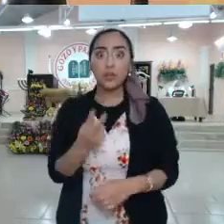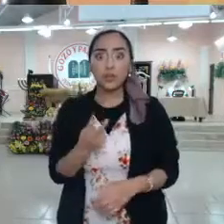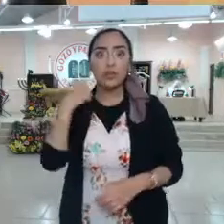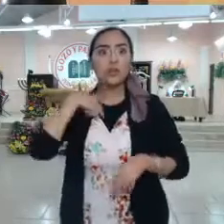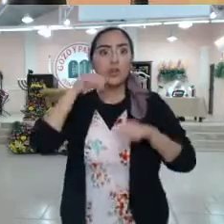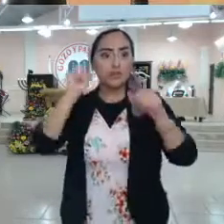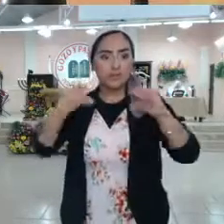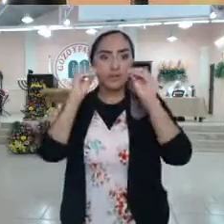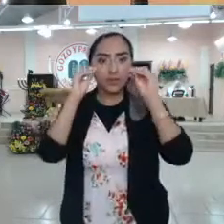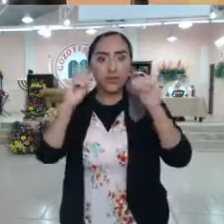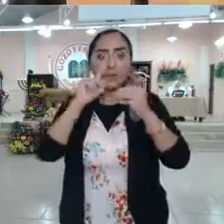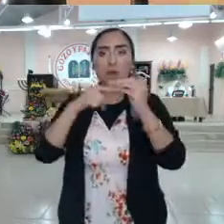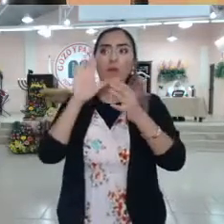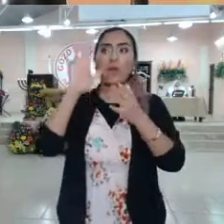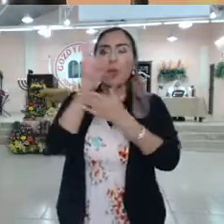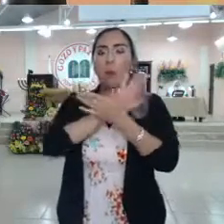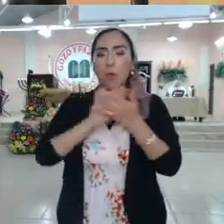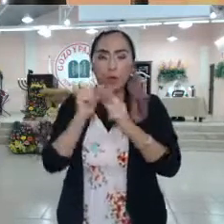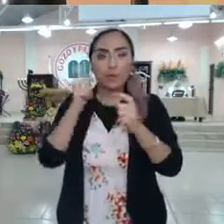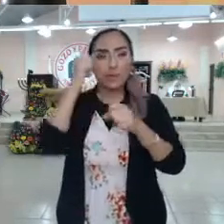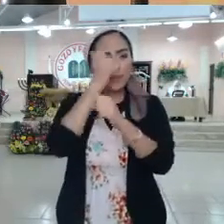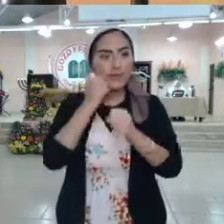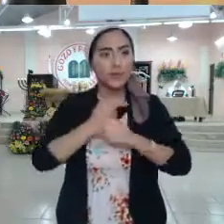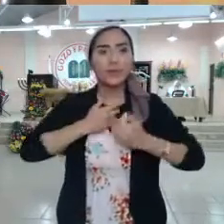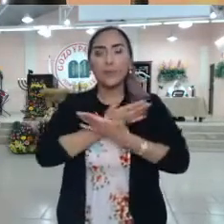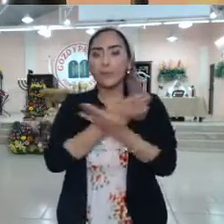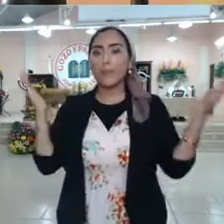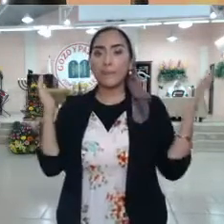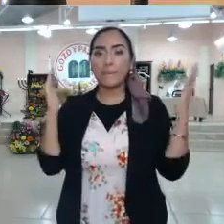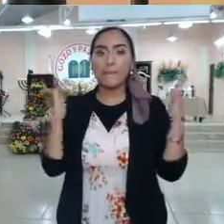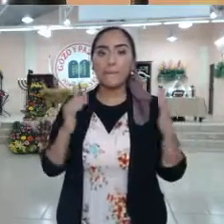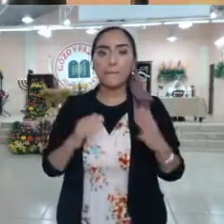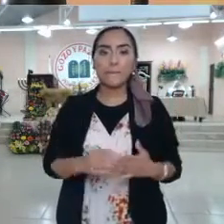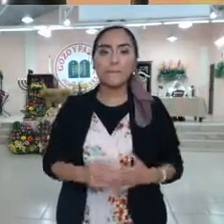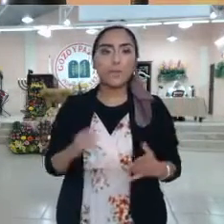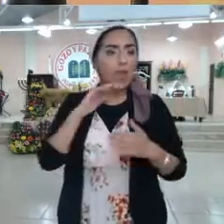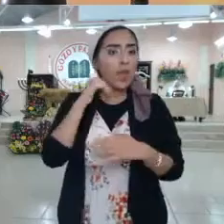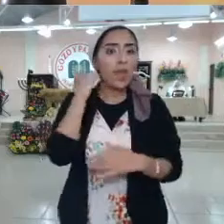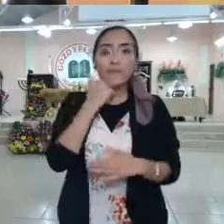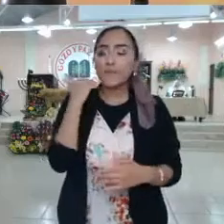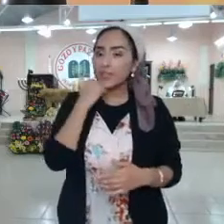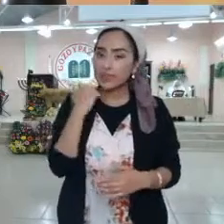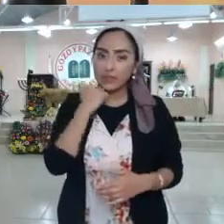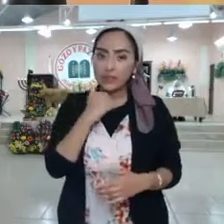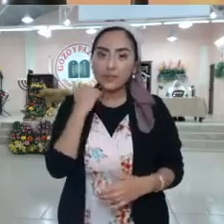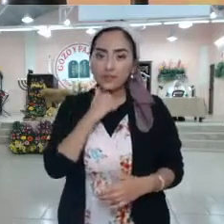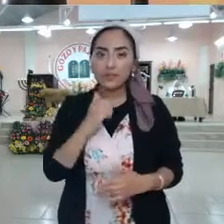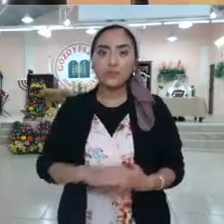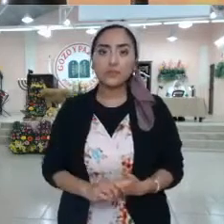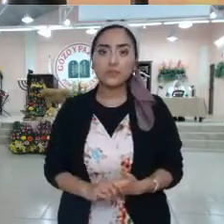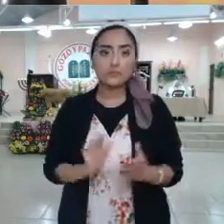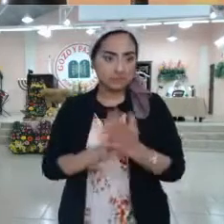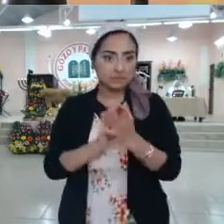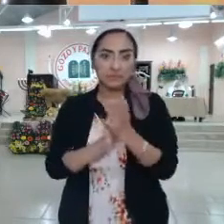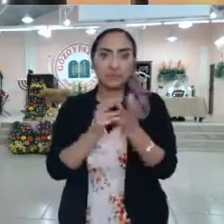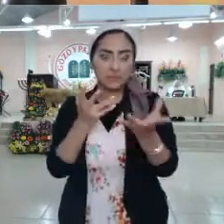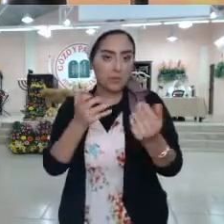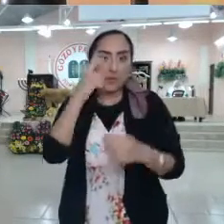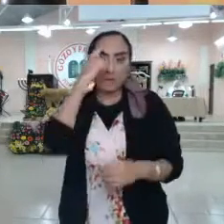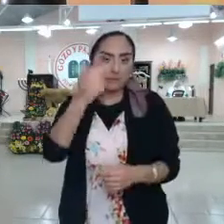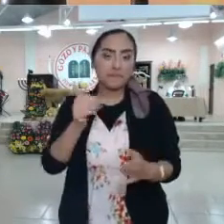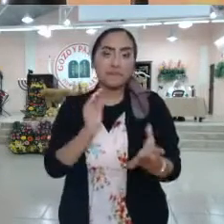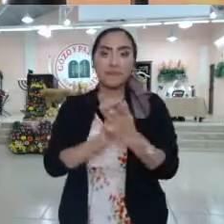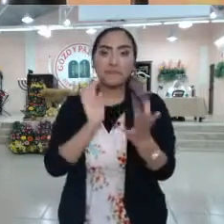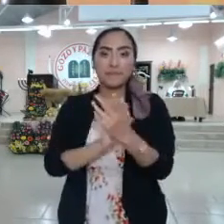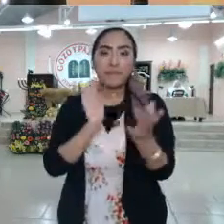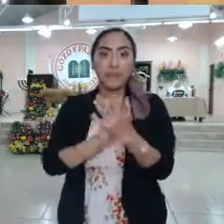voice, poder ministrar tu bendita to minister palabra a your mis amados holy word hermanos to y my hermanas. beloved brothers and sisters Todos los días. every day. Aleluya. Bueno, qué bueno.